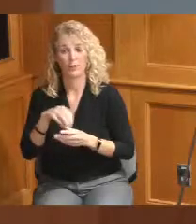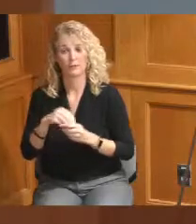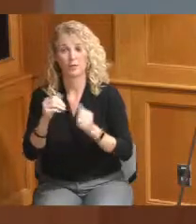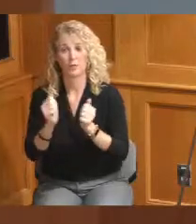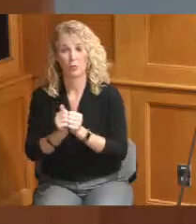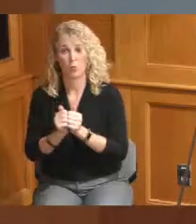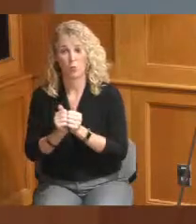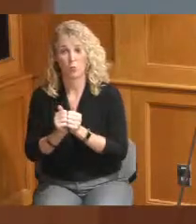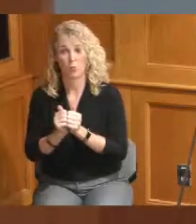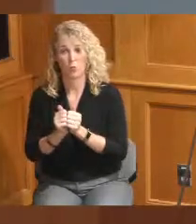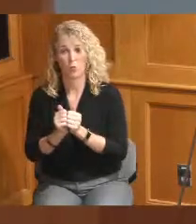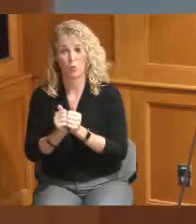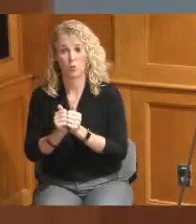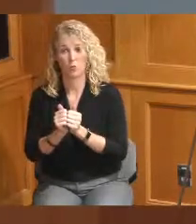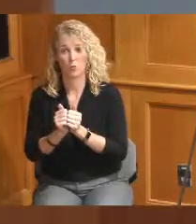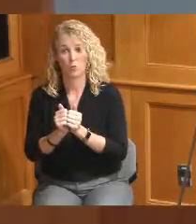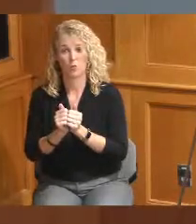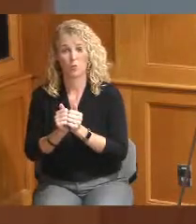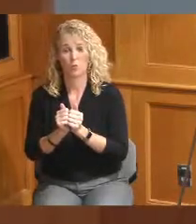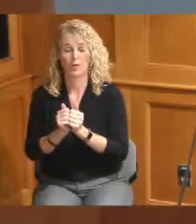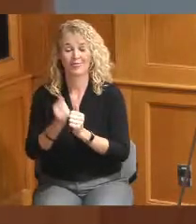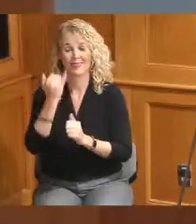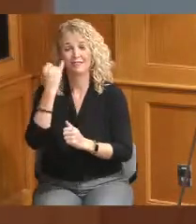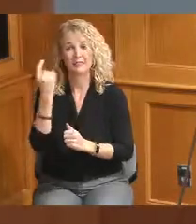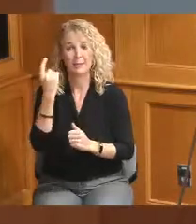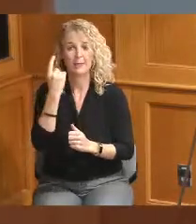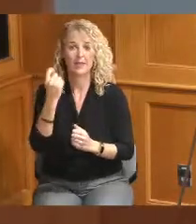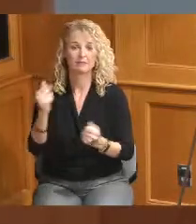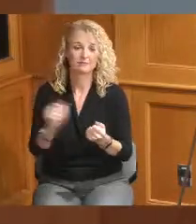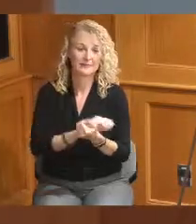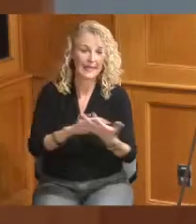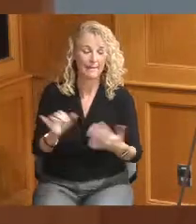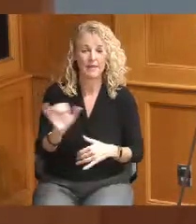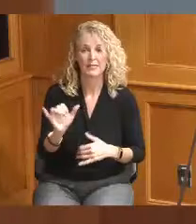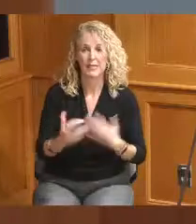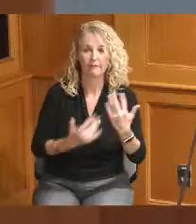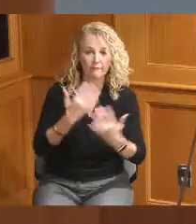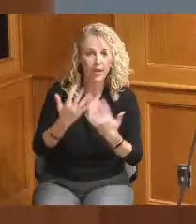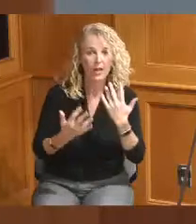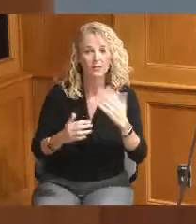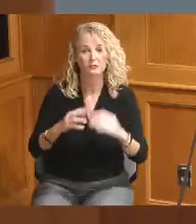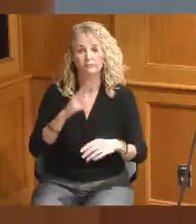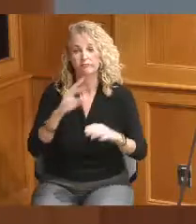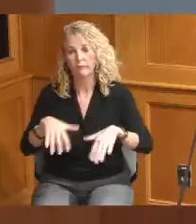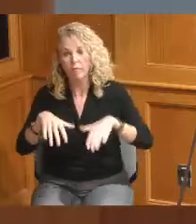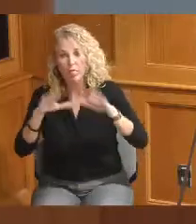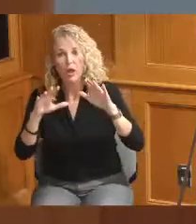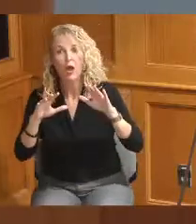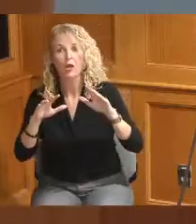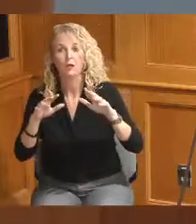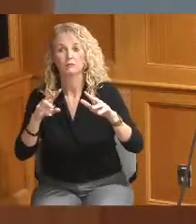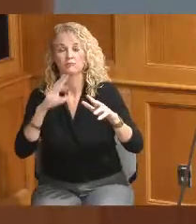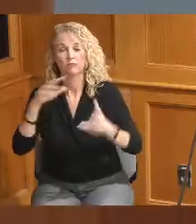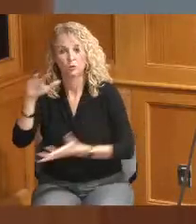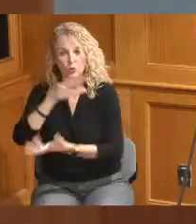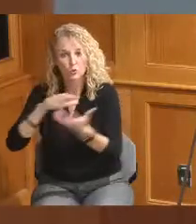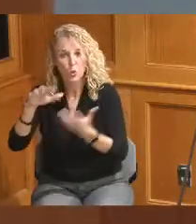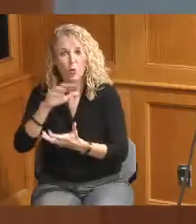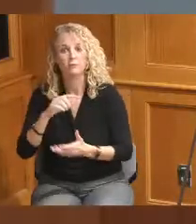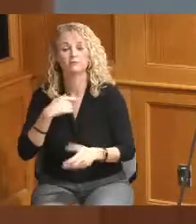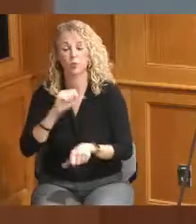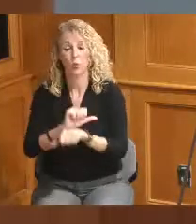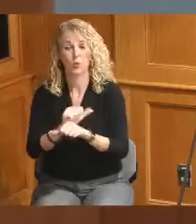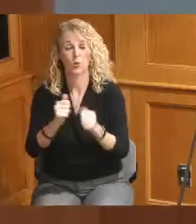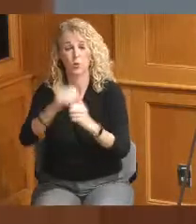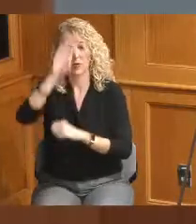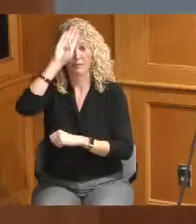with damages from fire, flood, storms. We also perform surveys on behalf of the fire departments